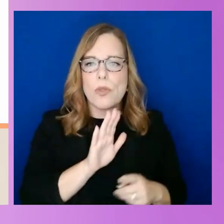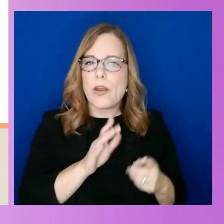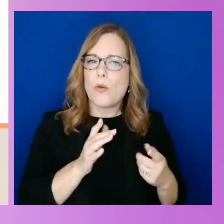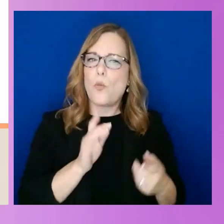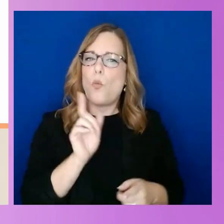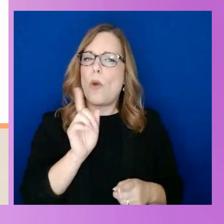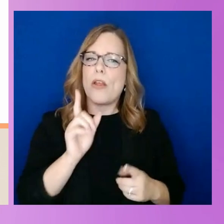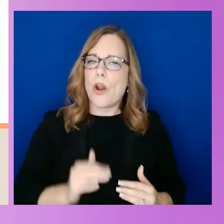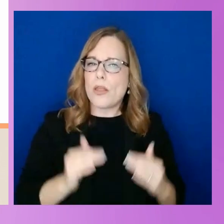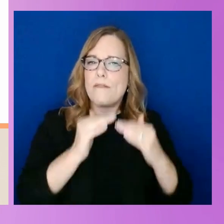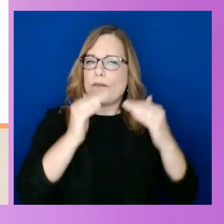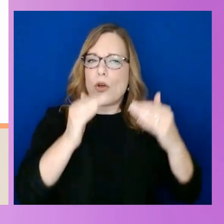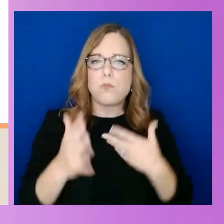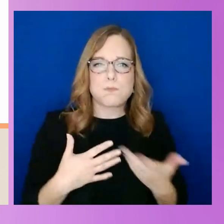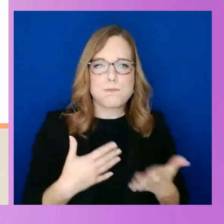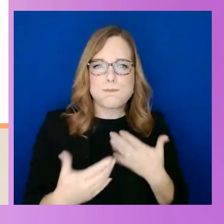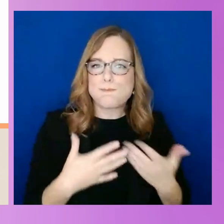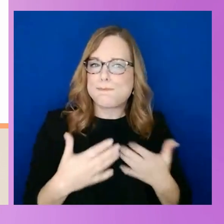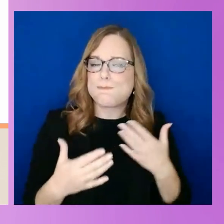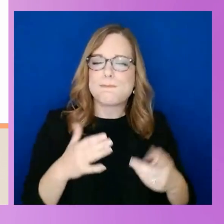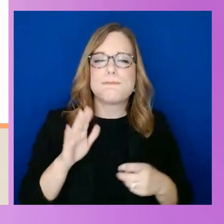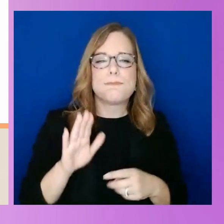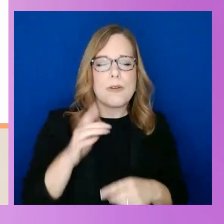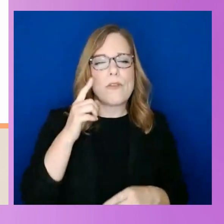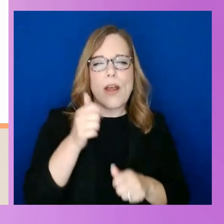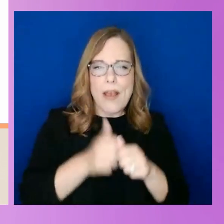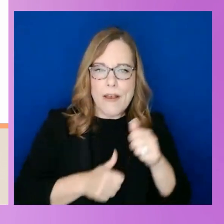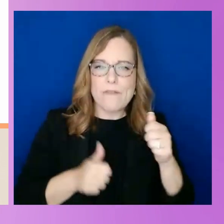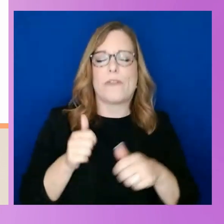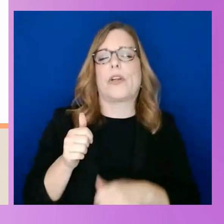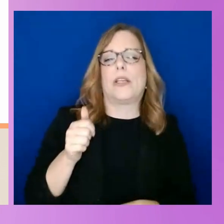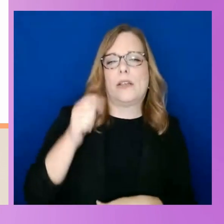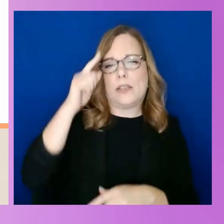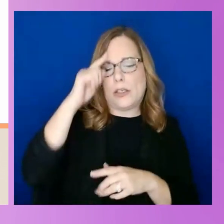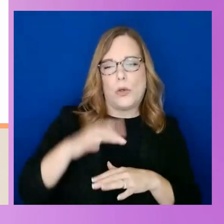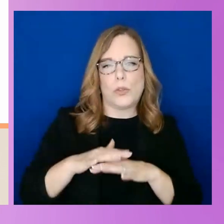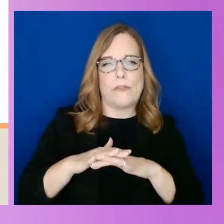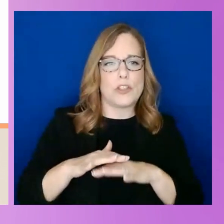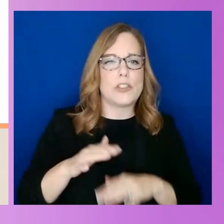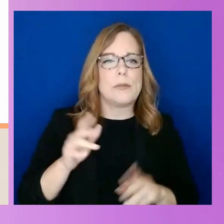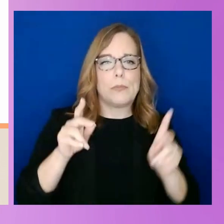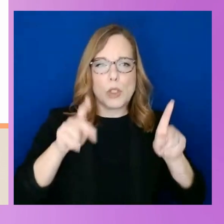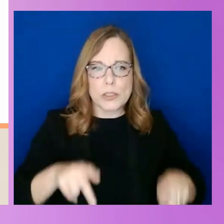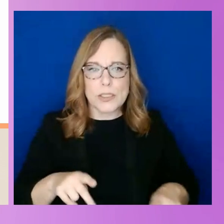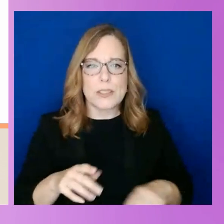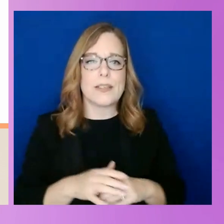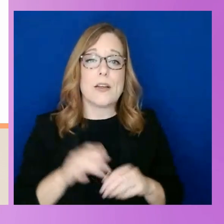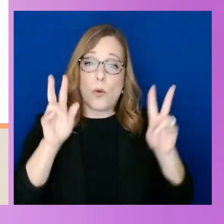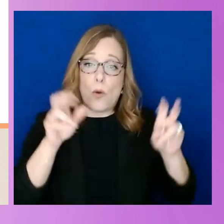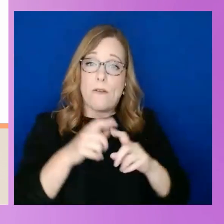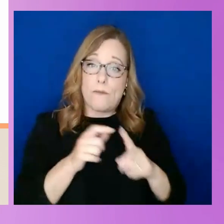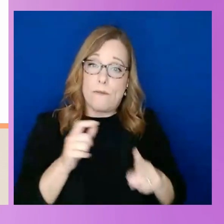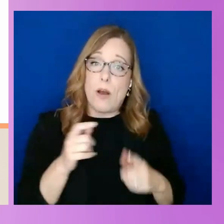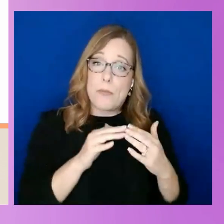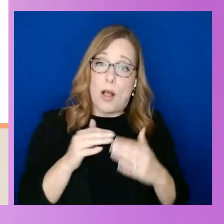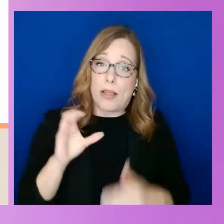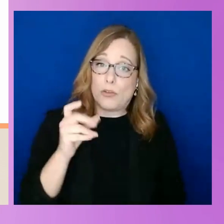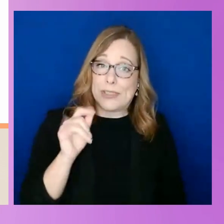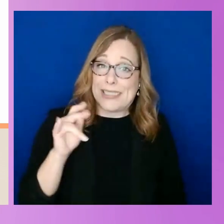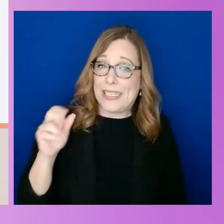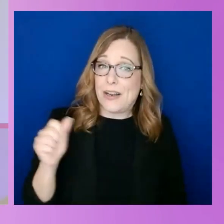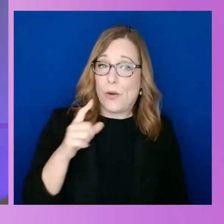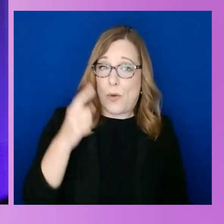questions. We've seen and heard similar sentiments amongst the broader ND community. Some of their favorite use